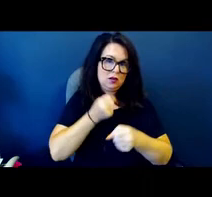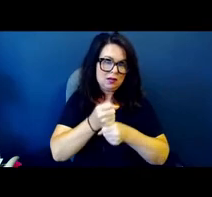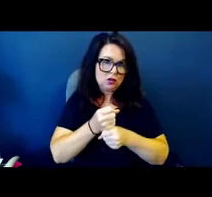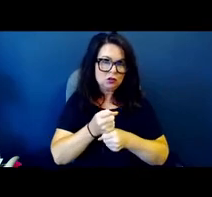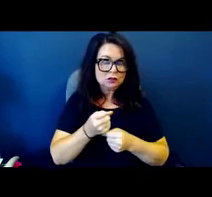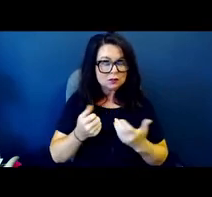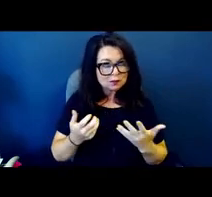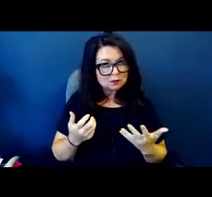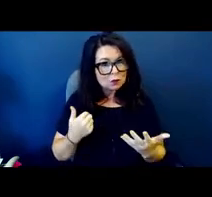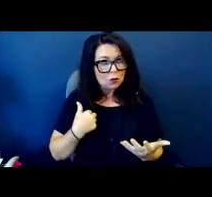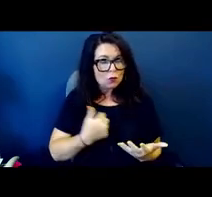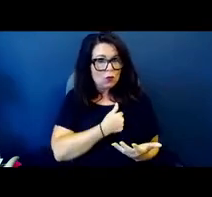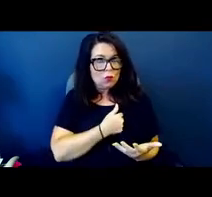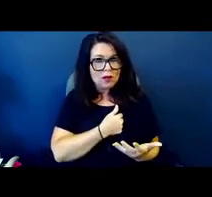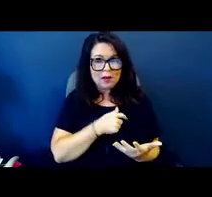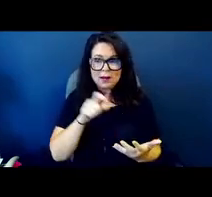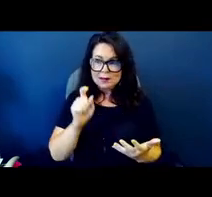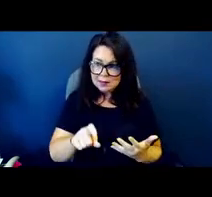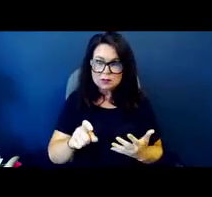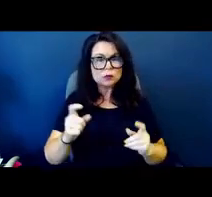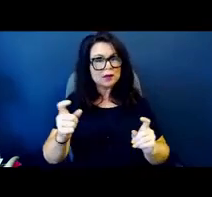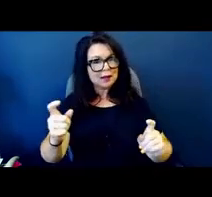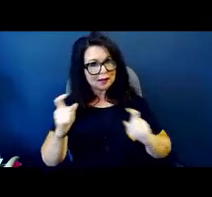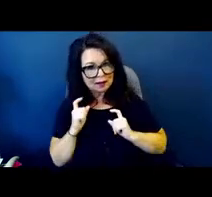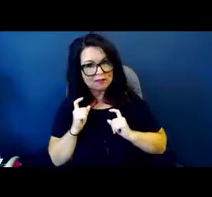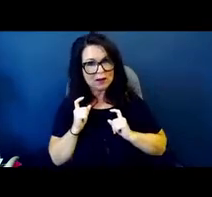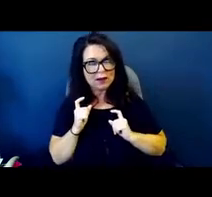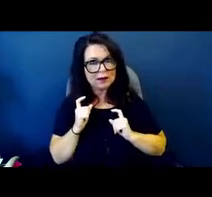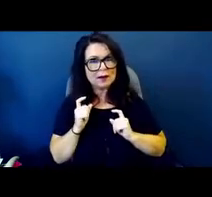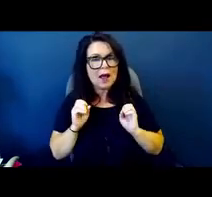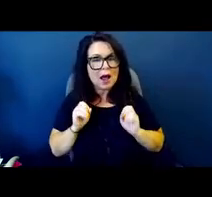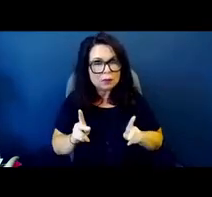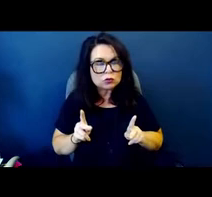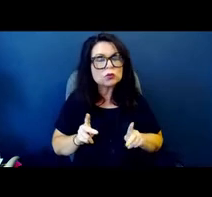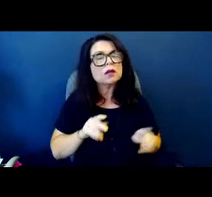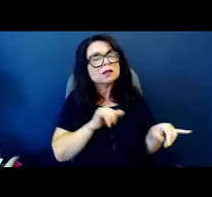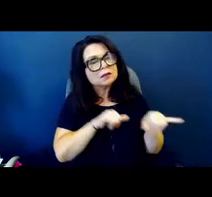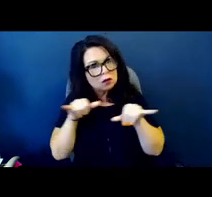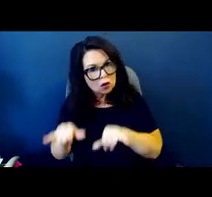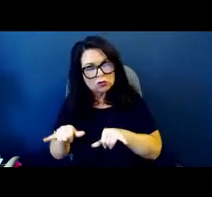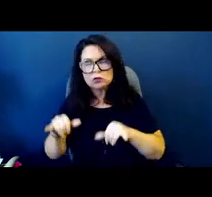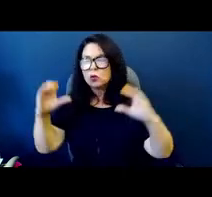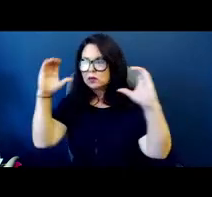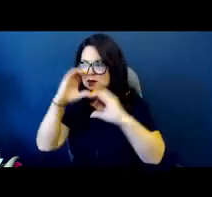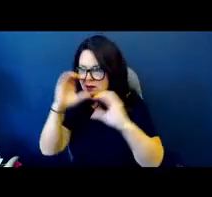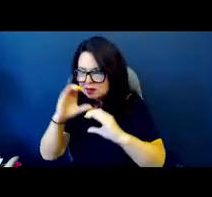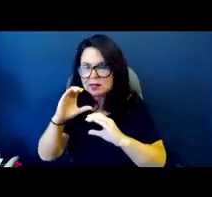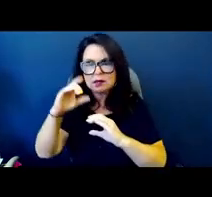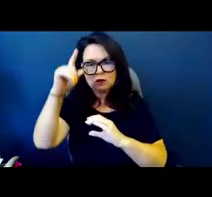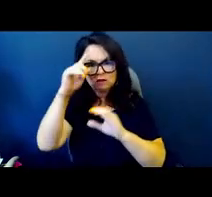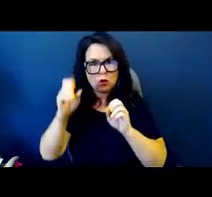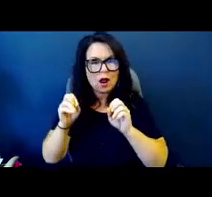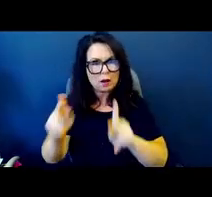be given opportunities and seek opportunities that allow us not only to be included,